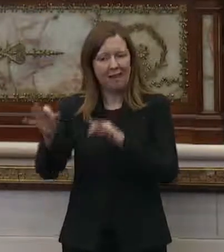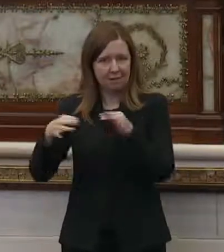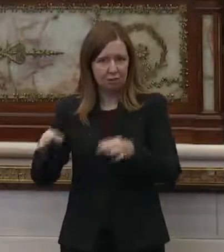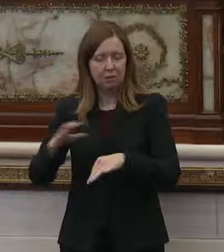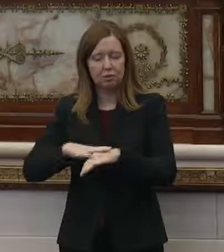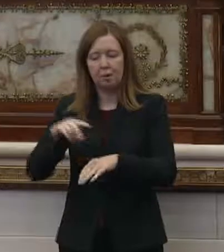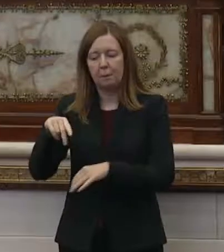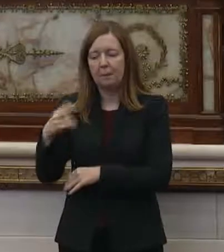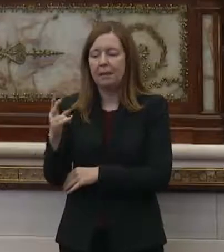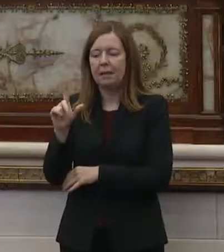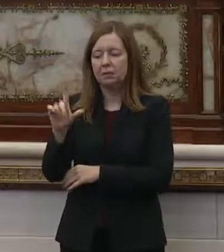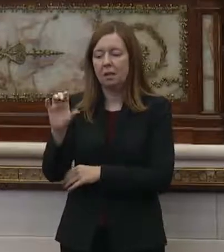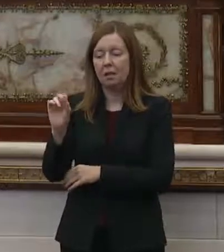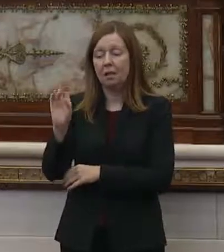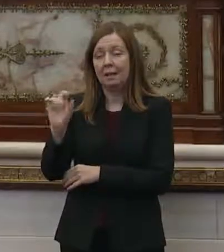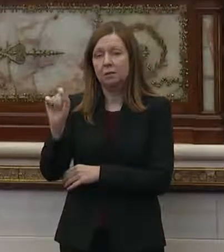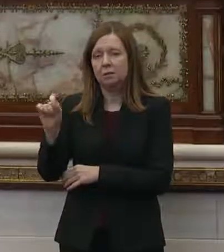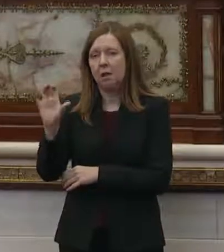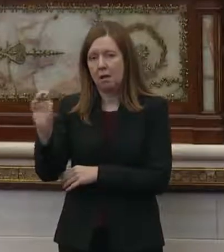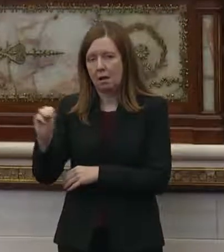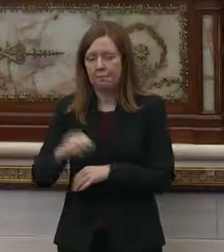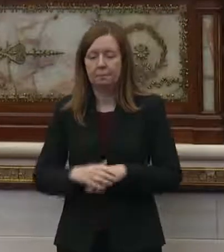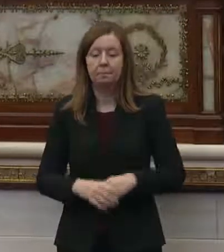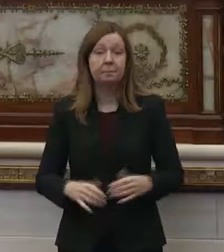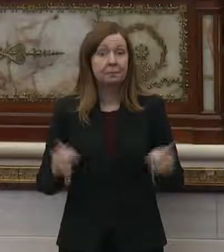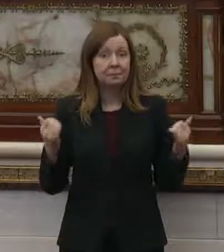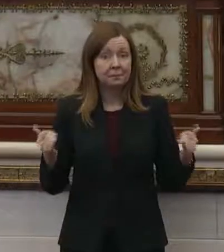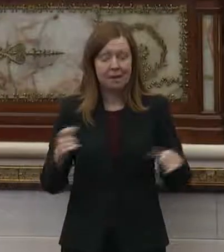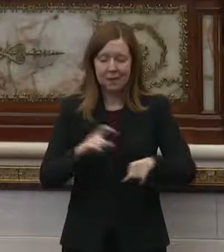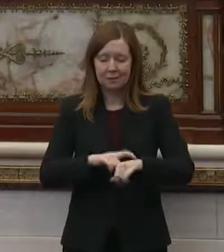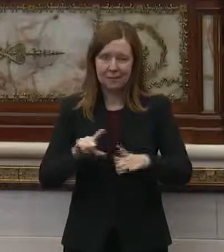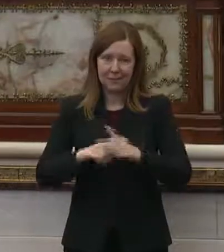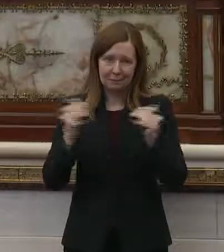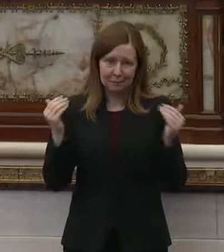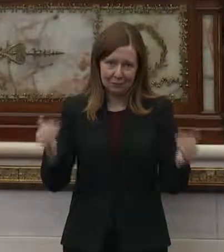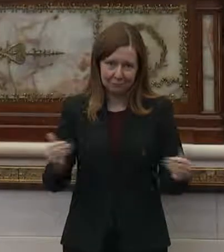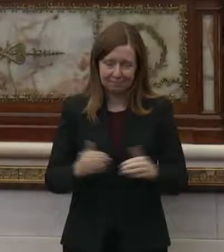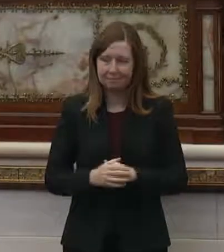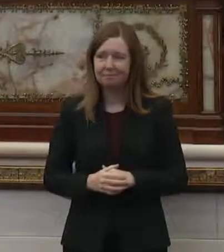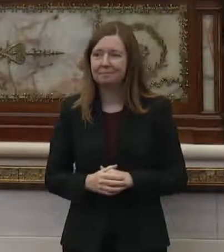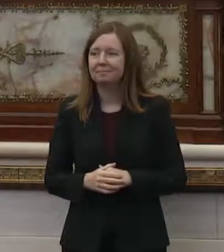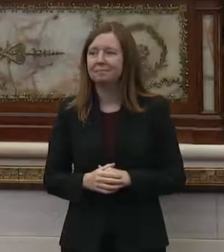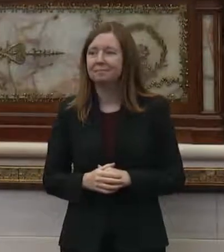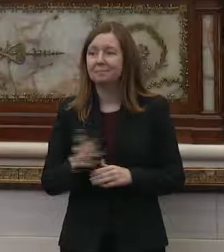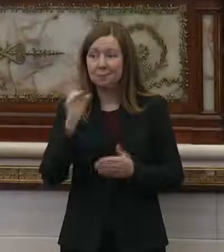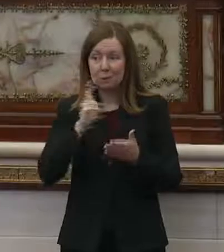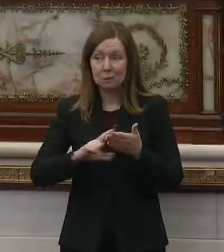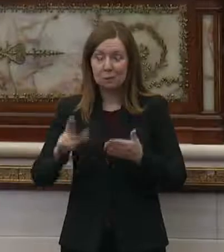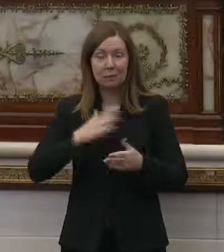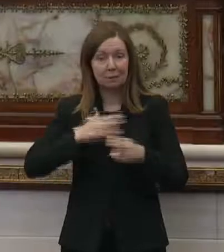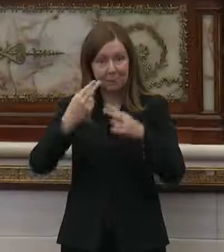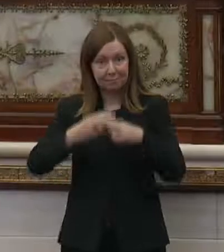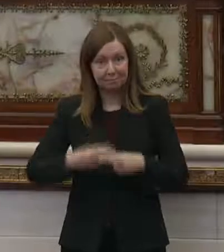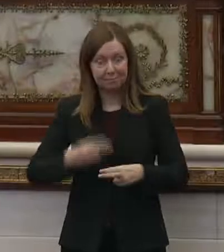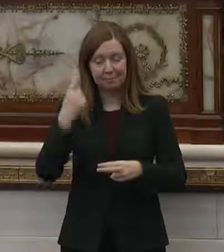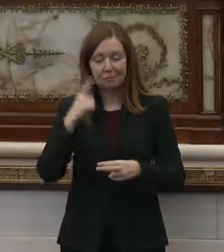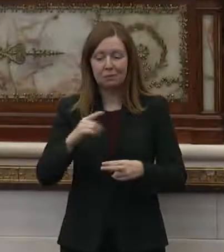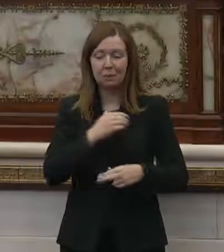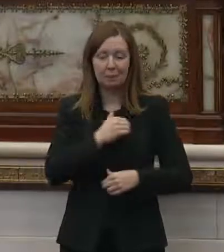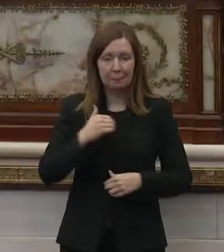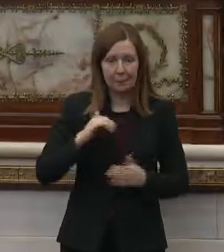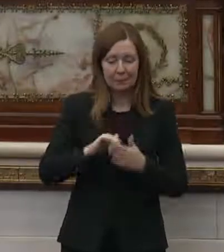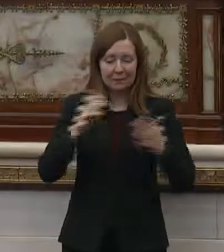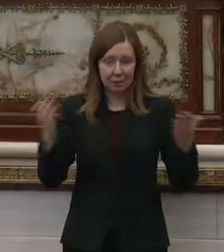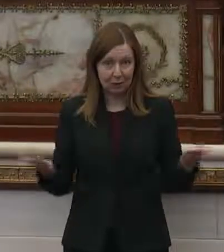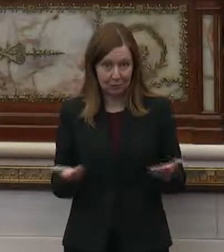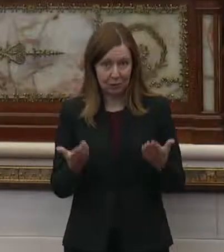on phlcouncil.com. I now note the hour has come, and Clarke, will you please call the roll to take members that